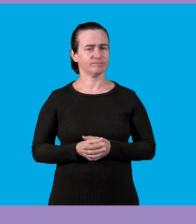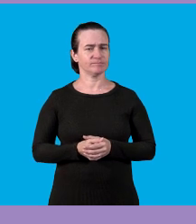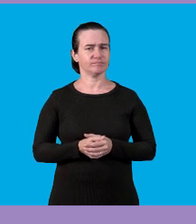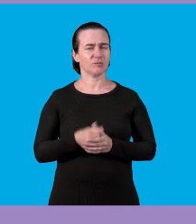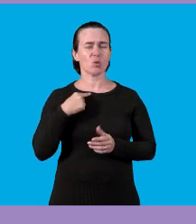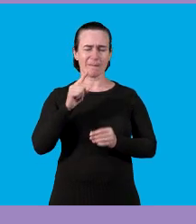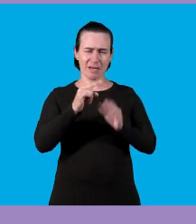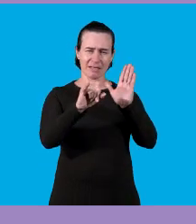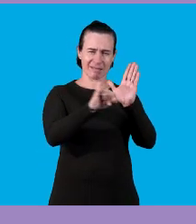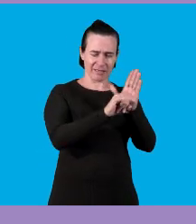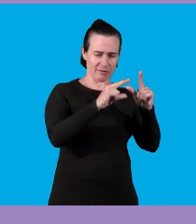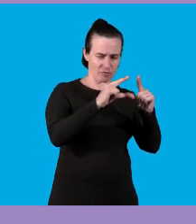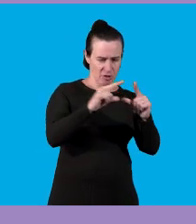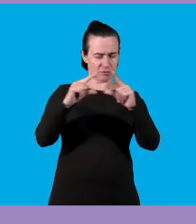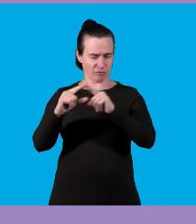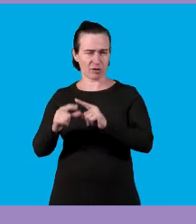triangle